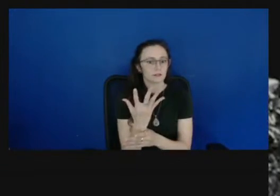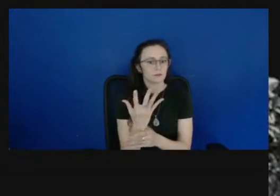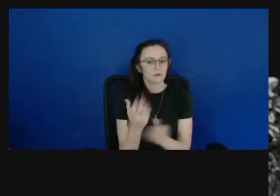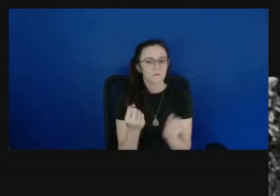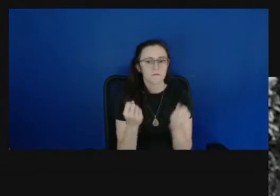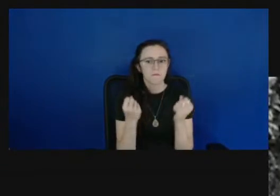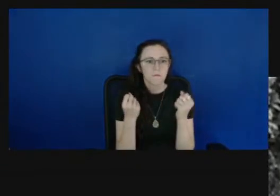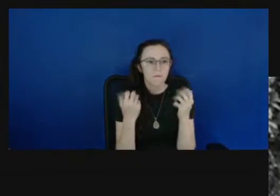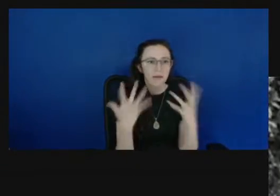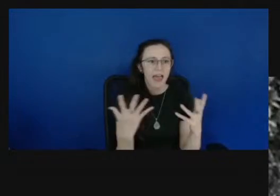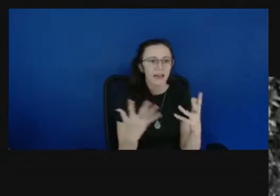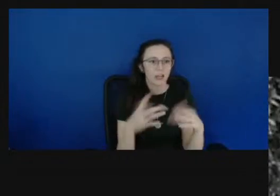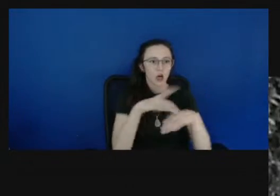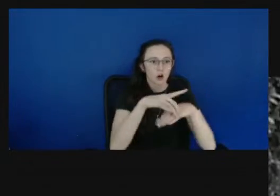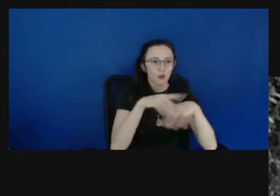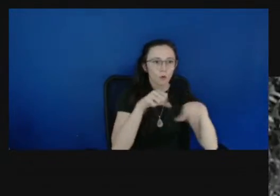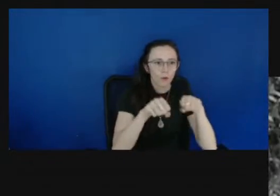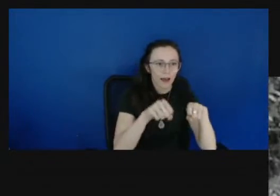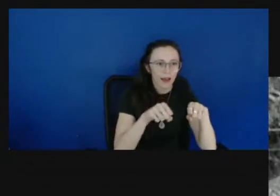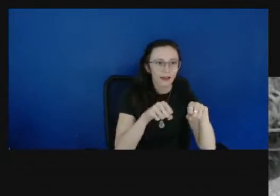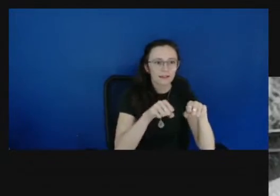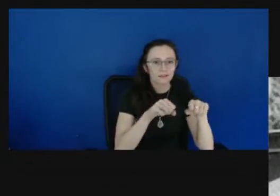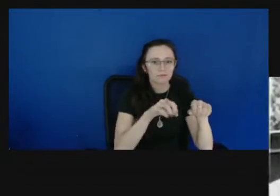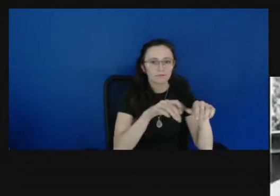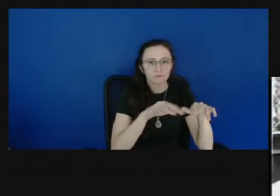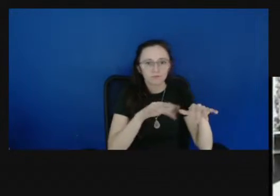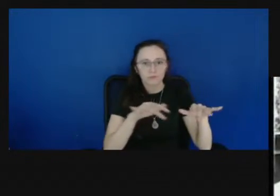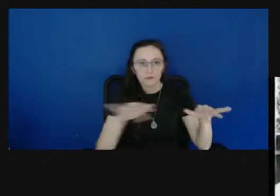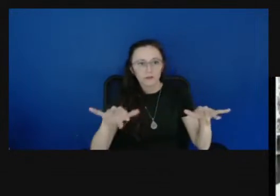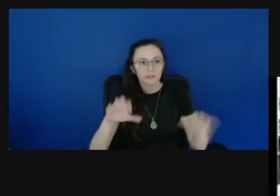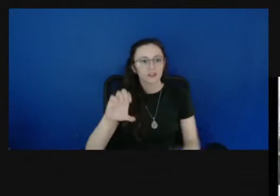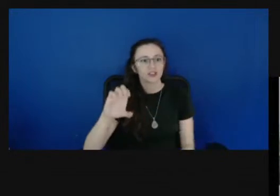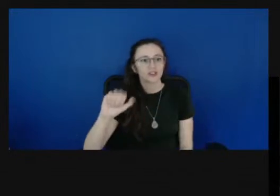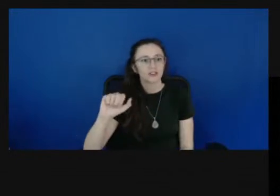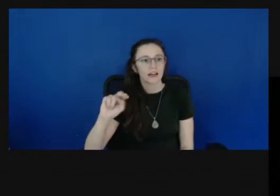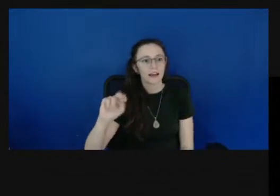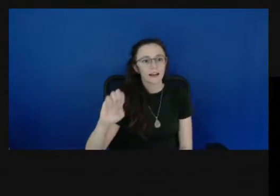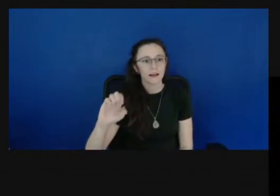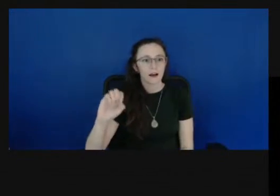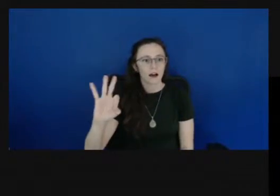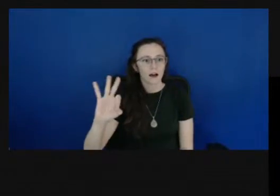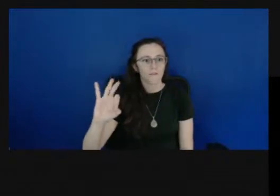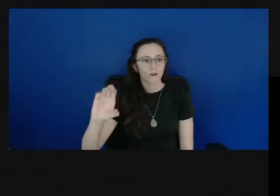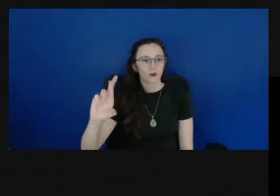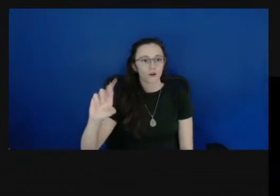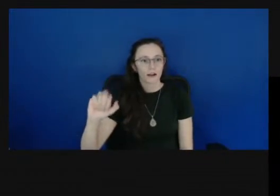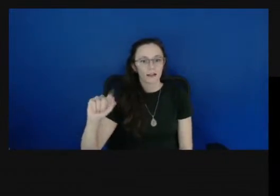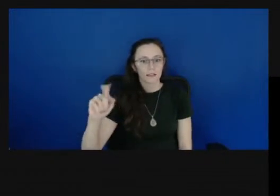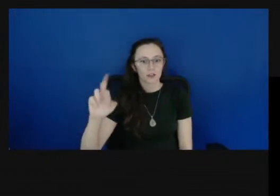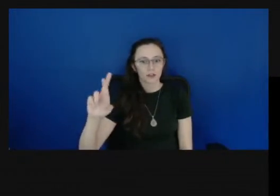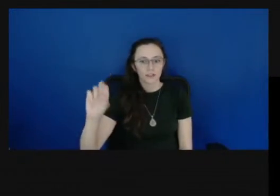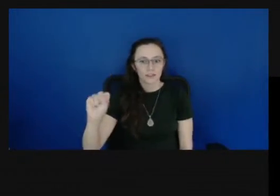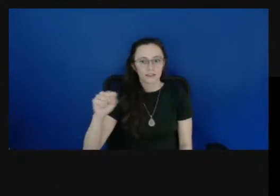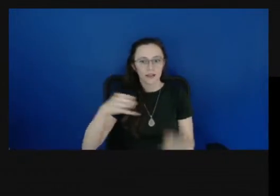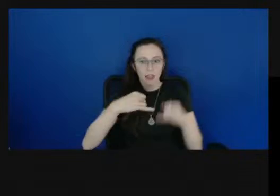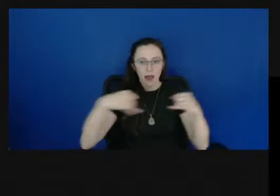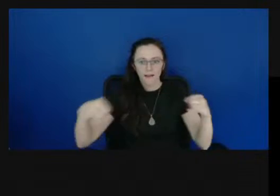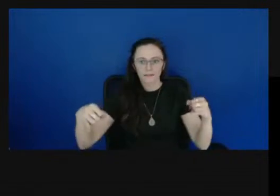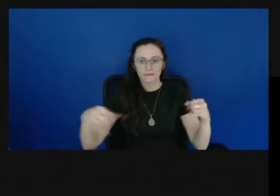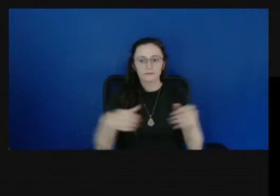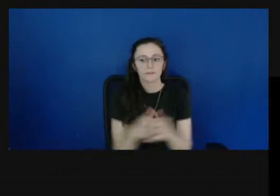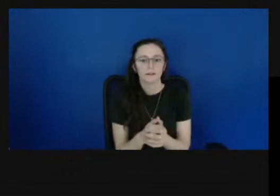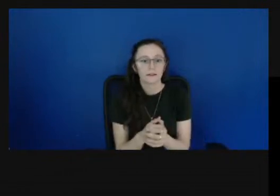east point of the island of Hawaii along the chain of craters line, which ends at Kapoho, close to the shore. And in